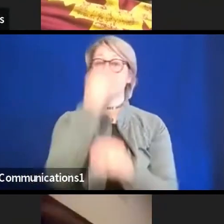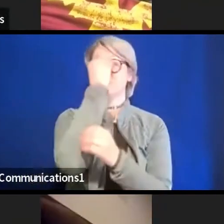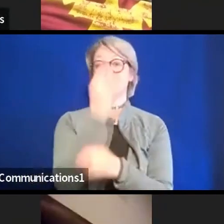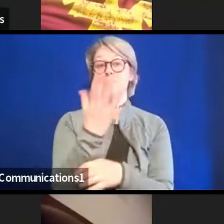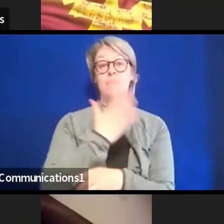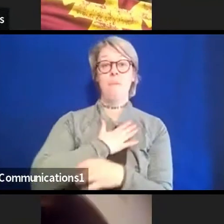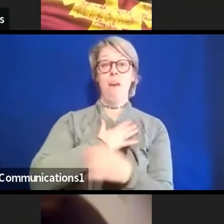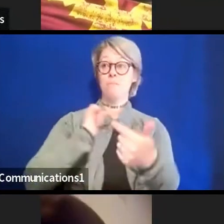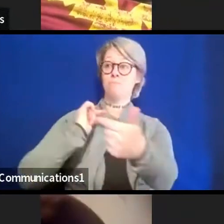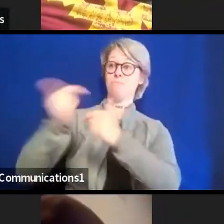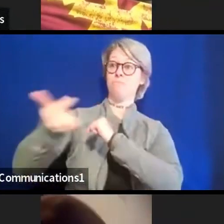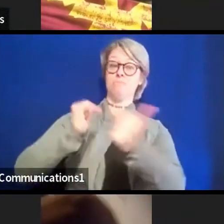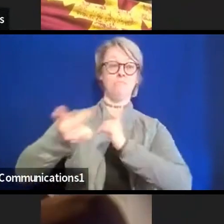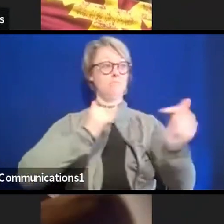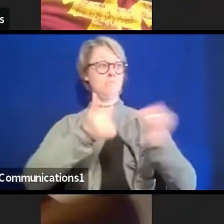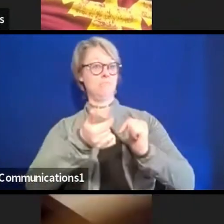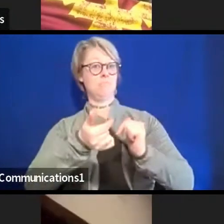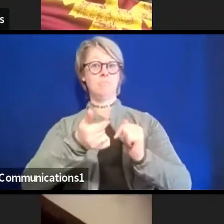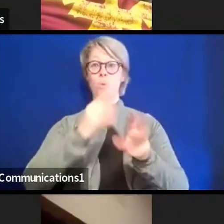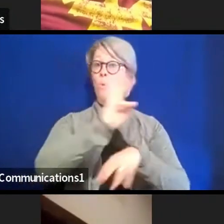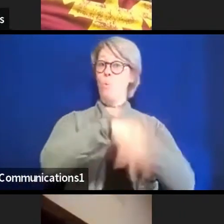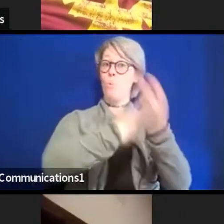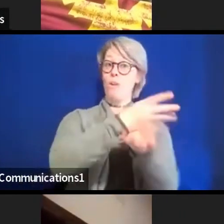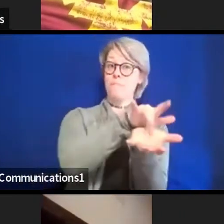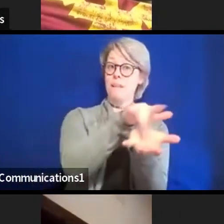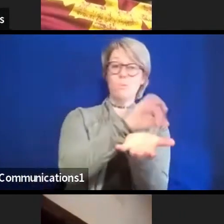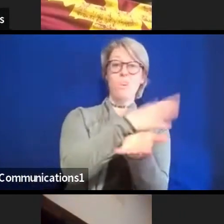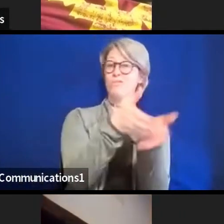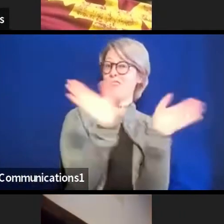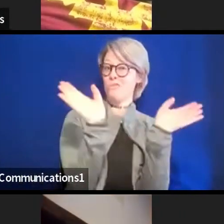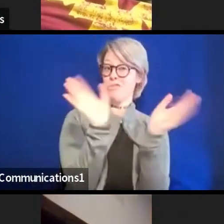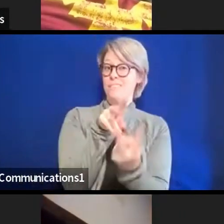world, the medical world, or beyond just general world,